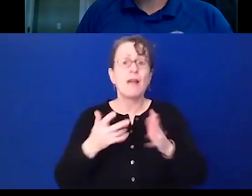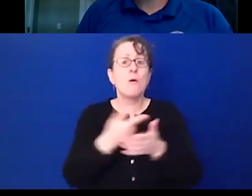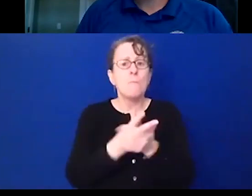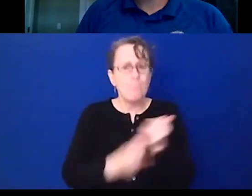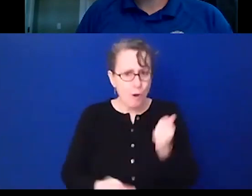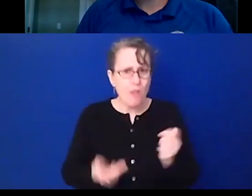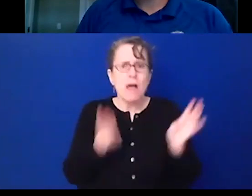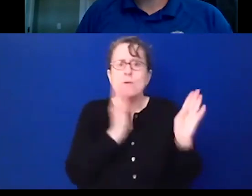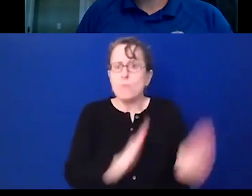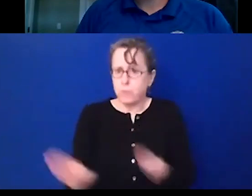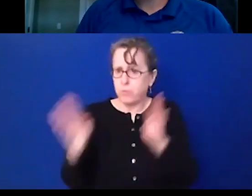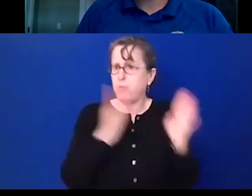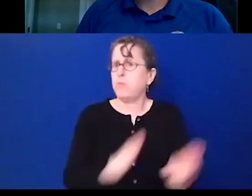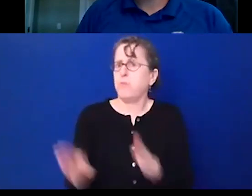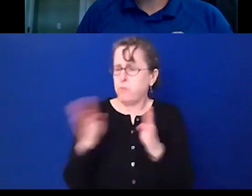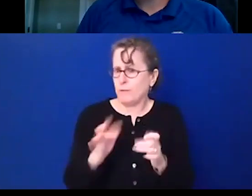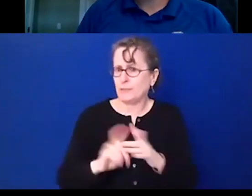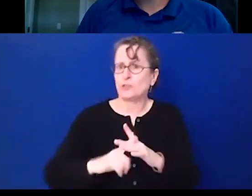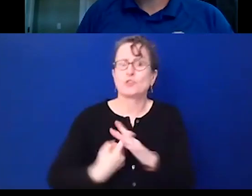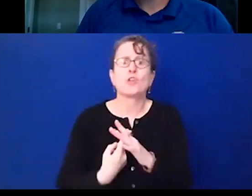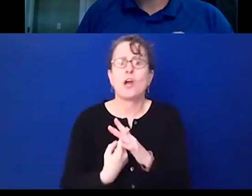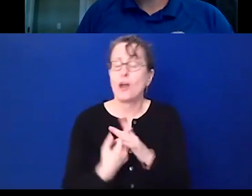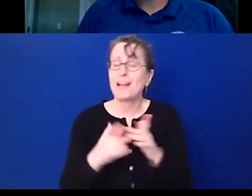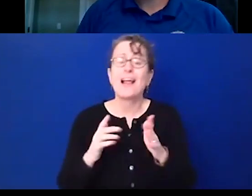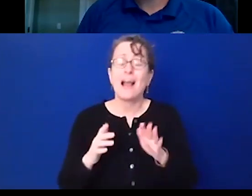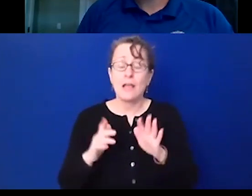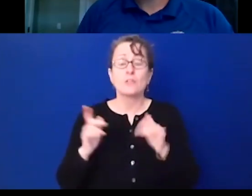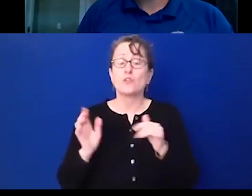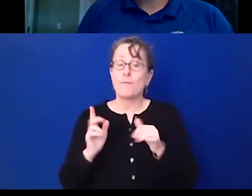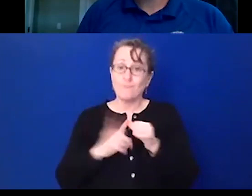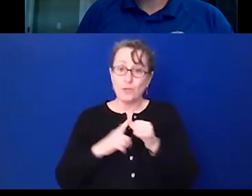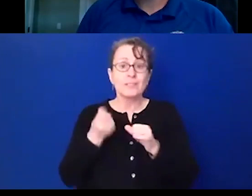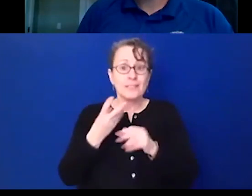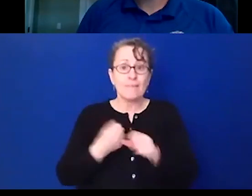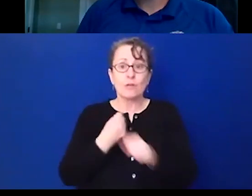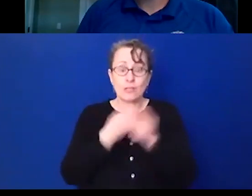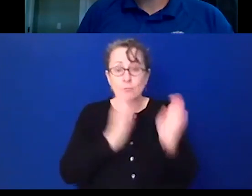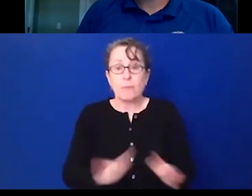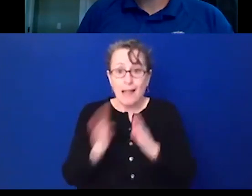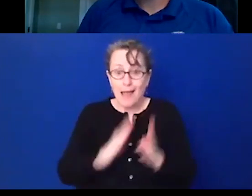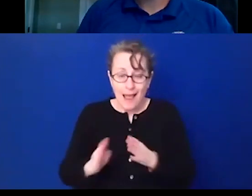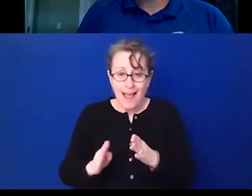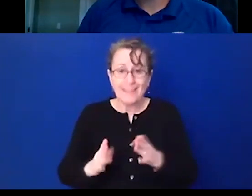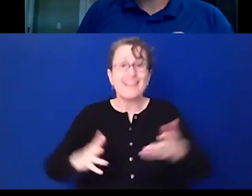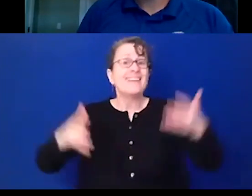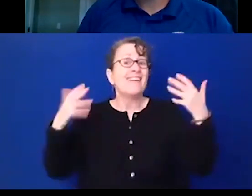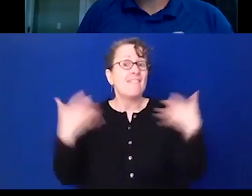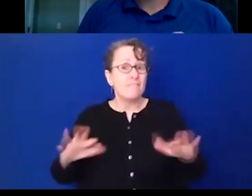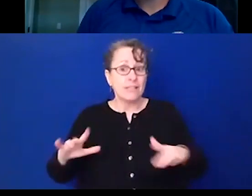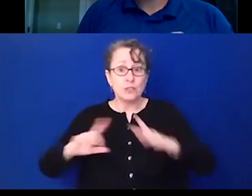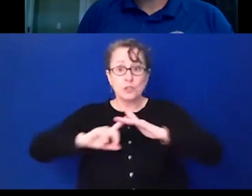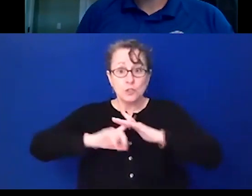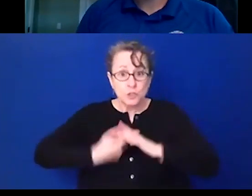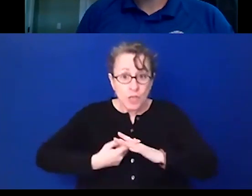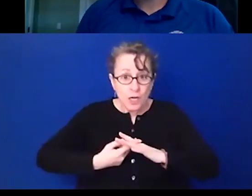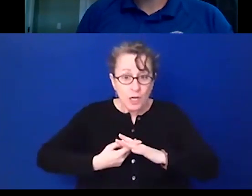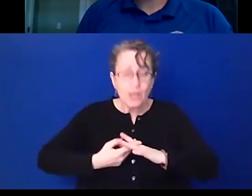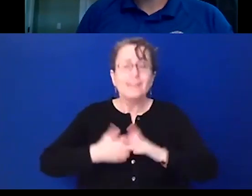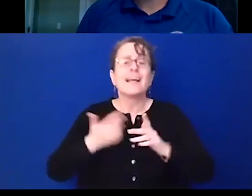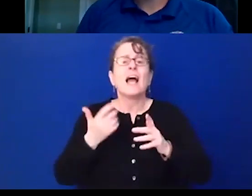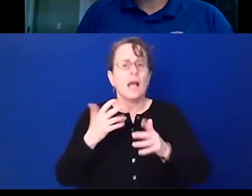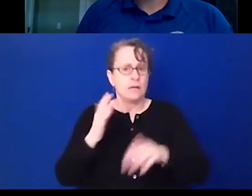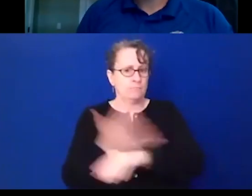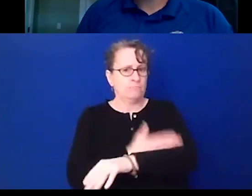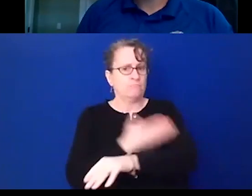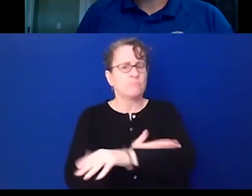for the construction. And then it's going to be several years of construction. So I don't know exactly when we'll see, the work